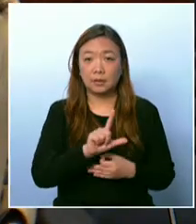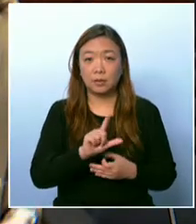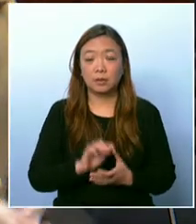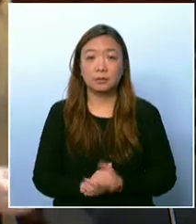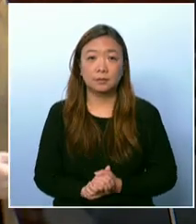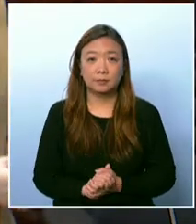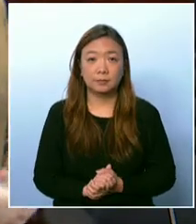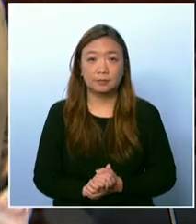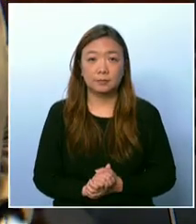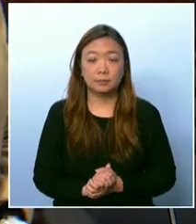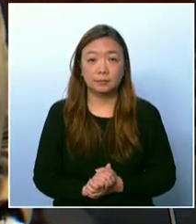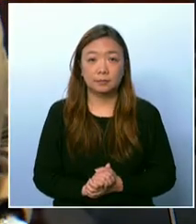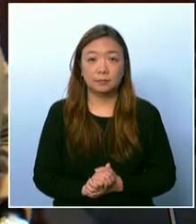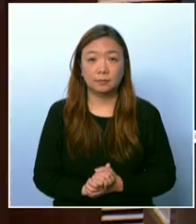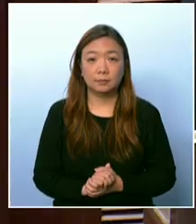Starry Lee.